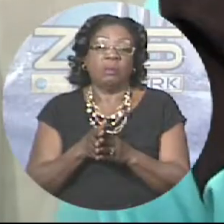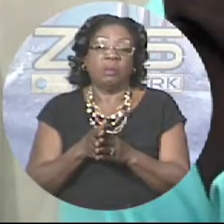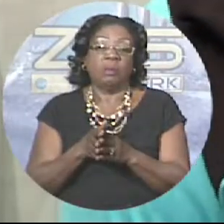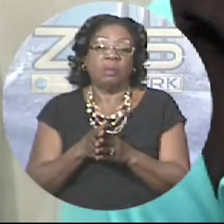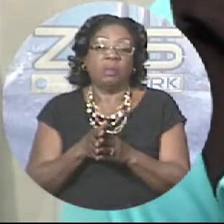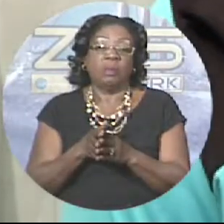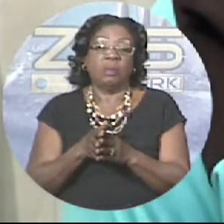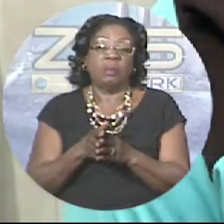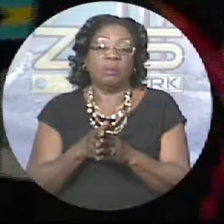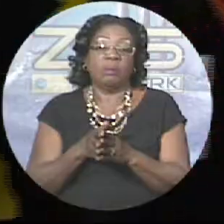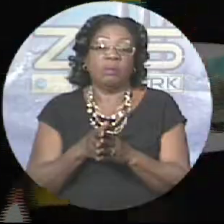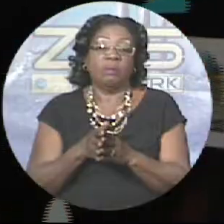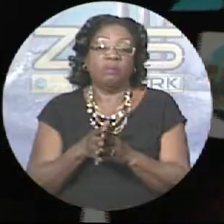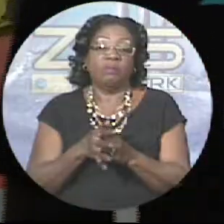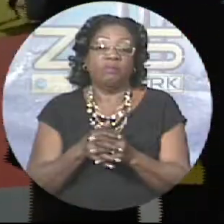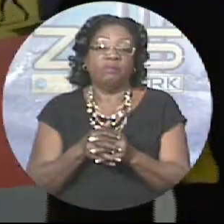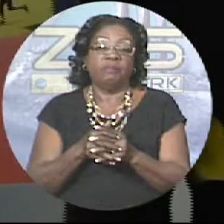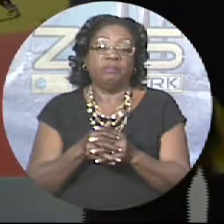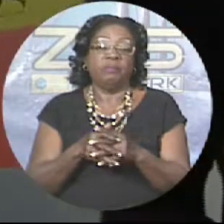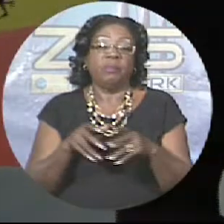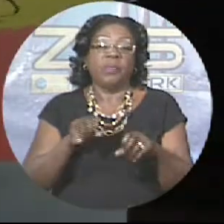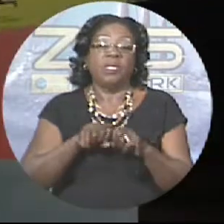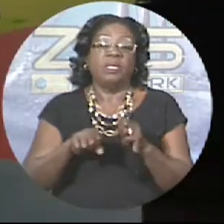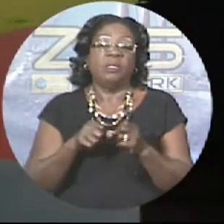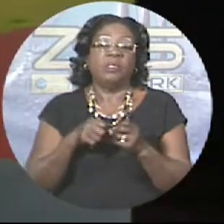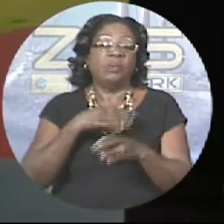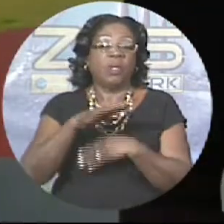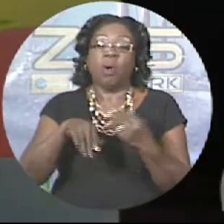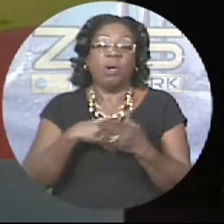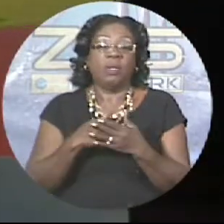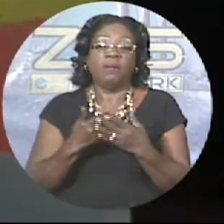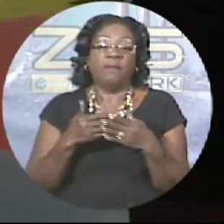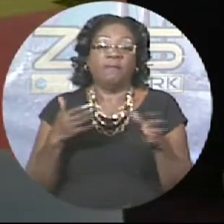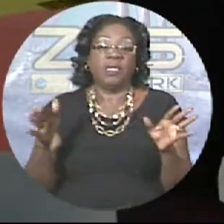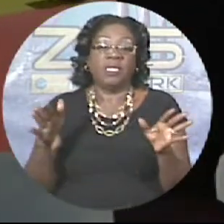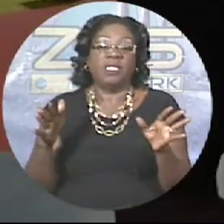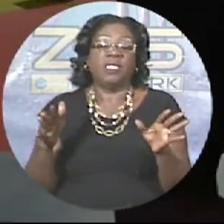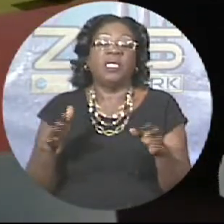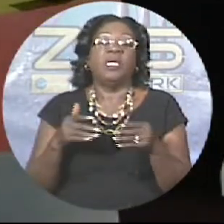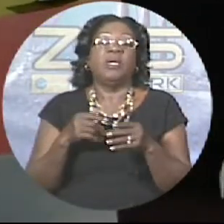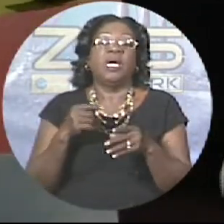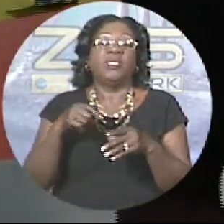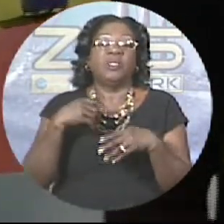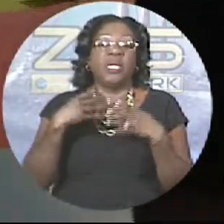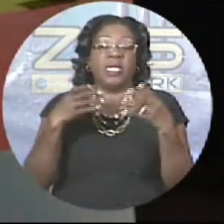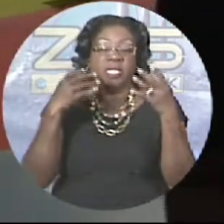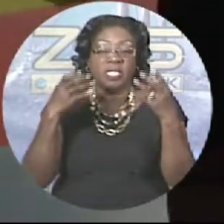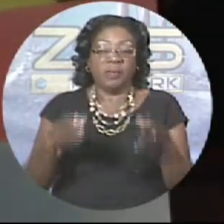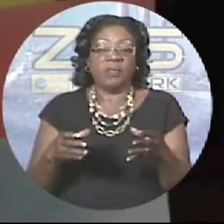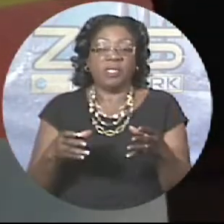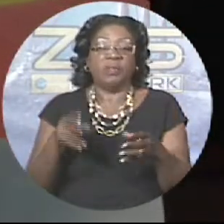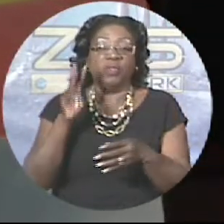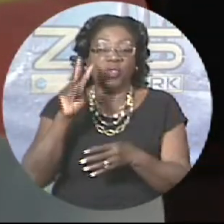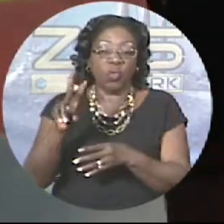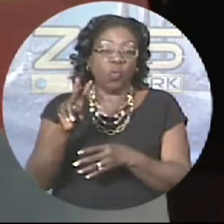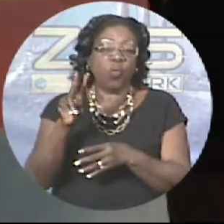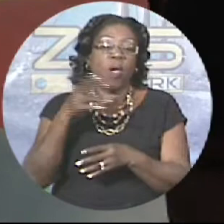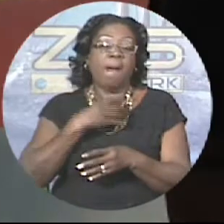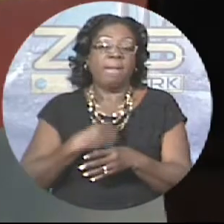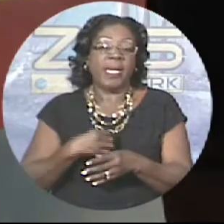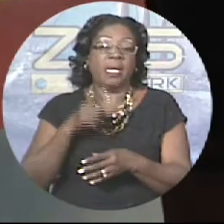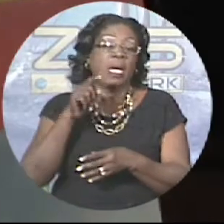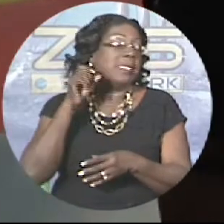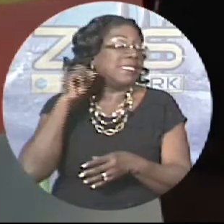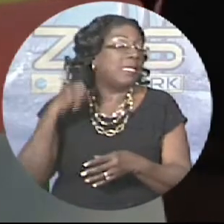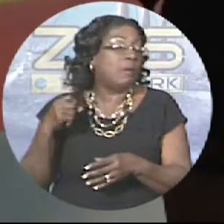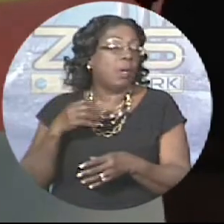don't, well, that's the case. So the Llamas all done with the competition here in these championships. 2 medals, a silver and